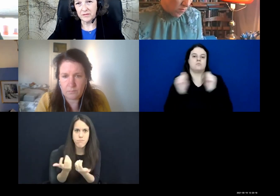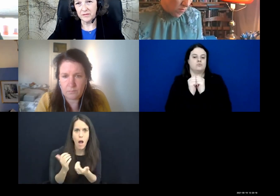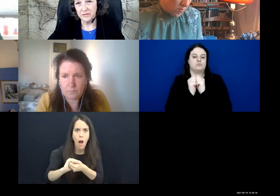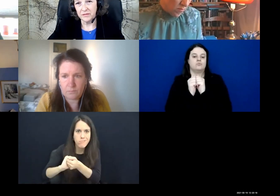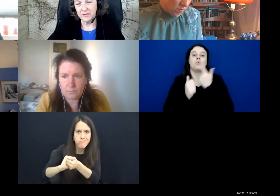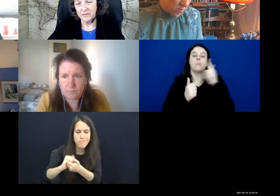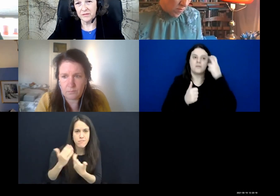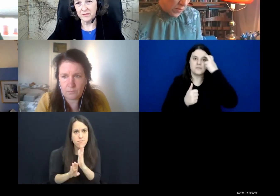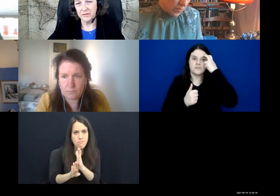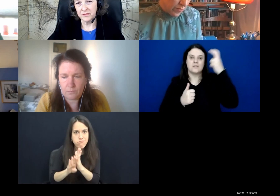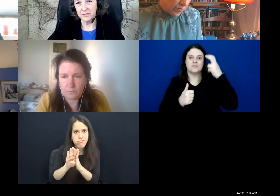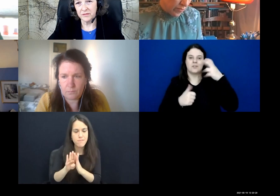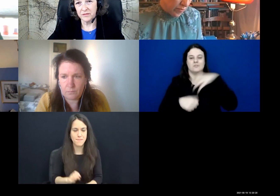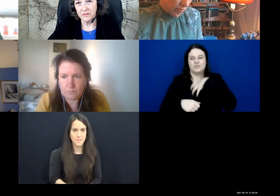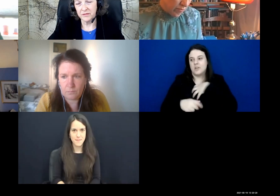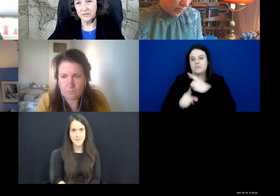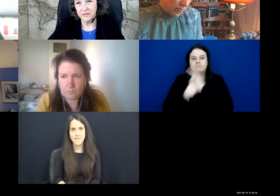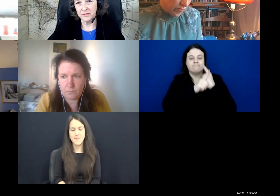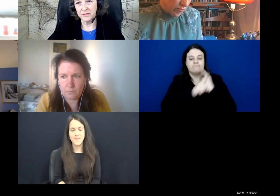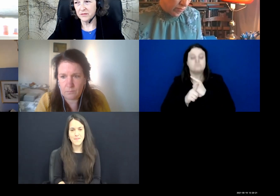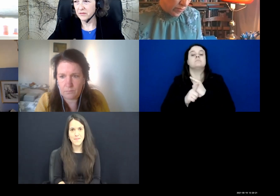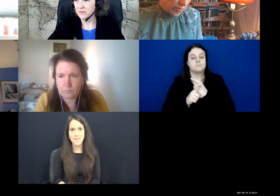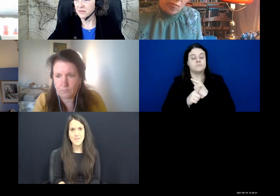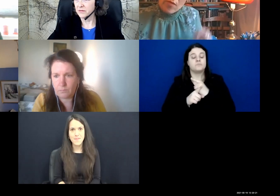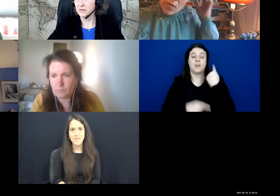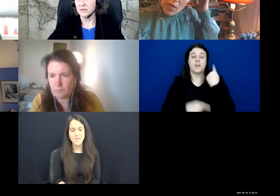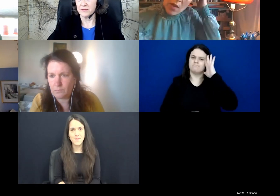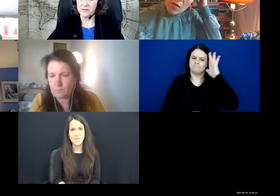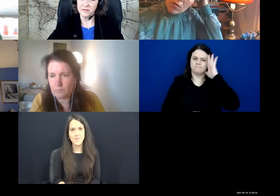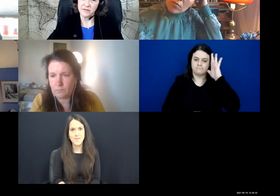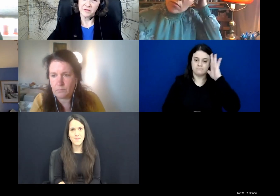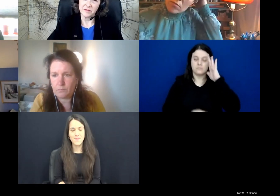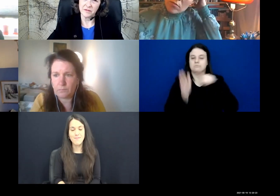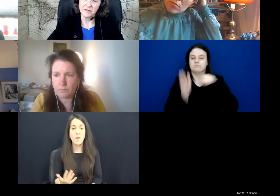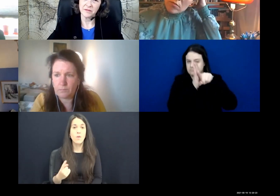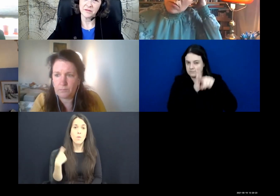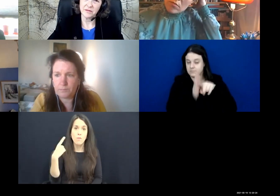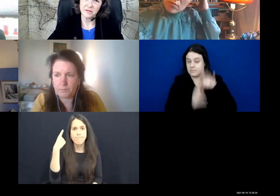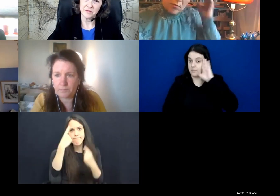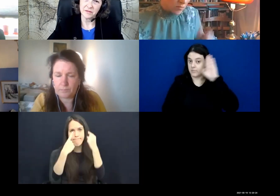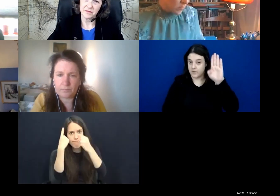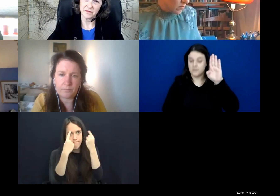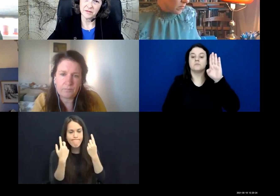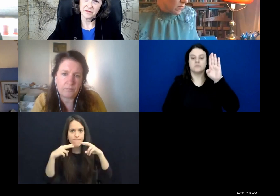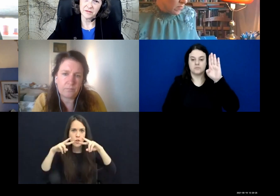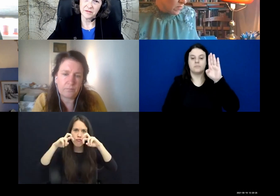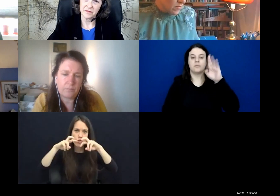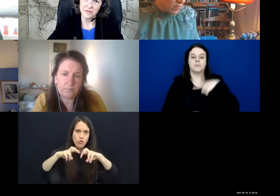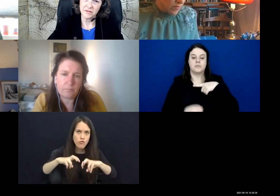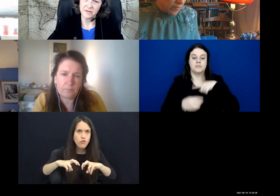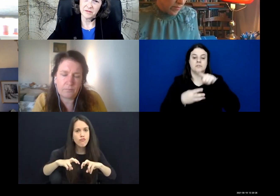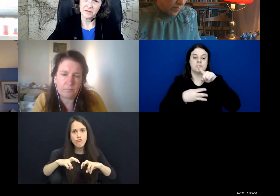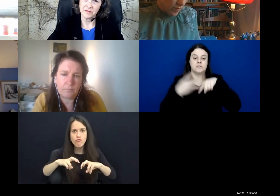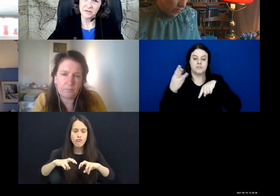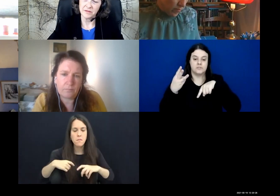ways. And when we're thinking about that and research in particular, there's three cases that I would base